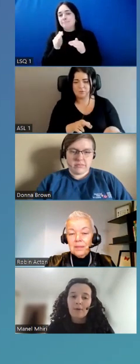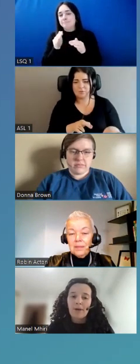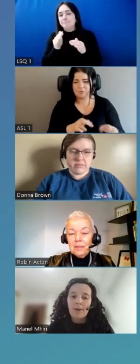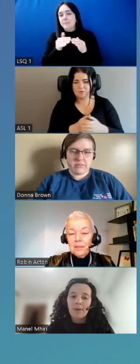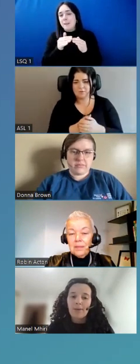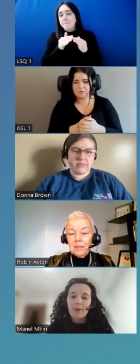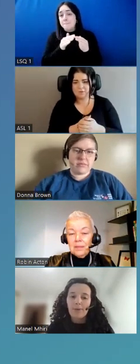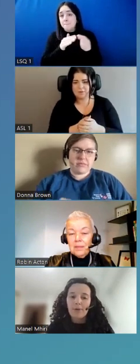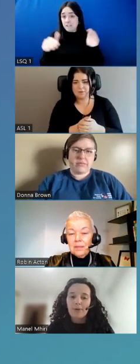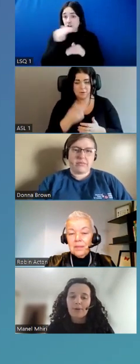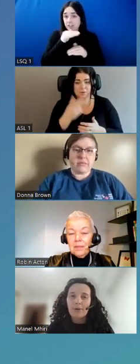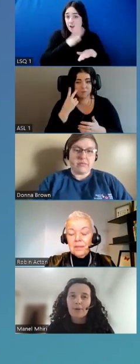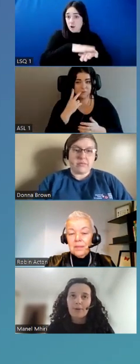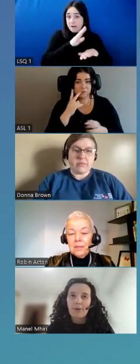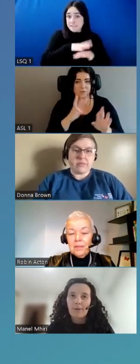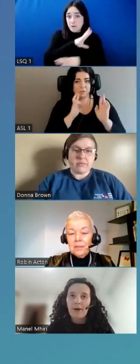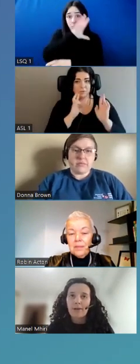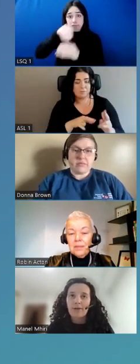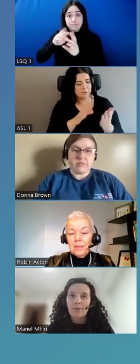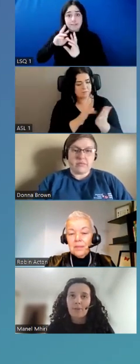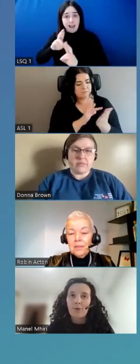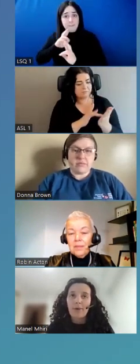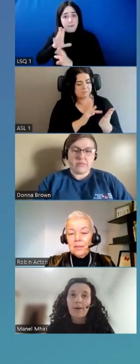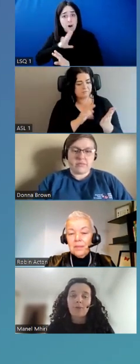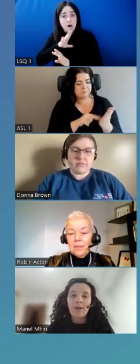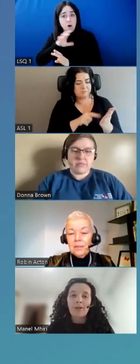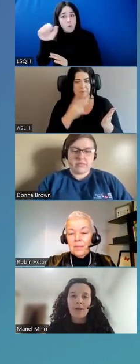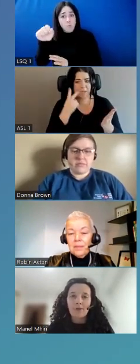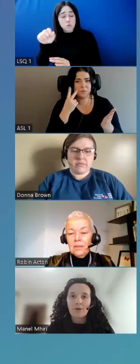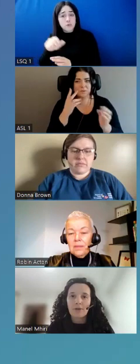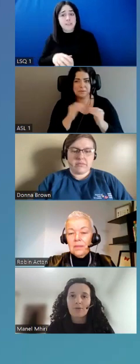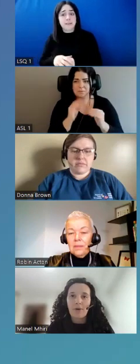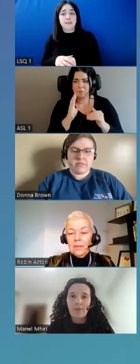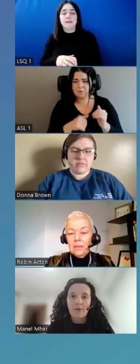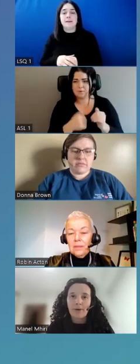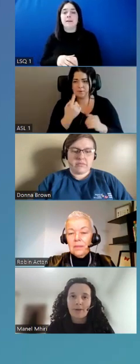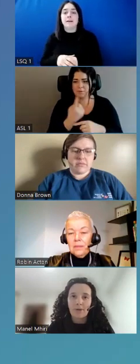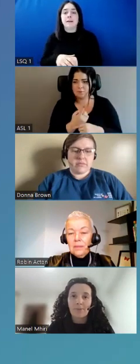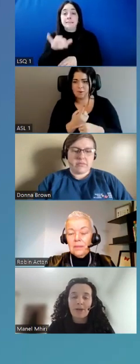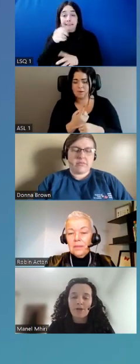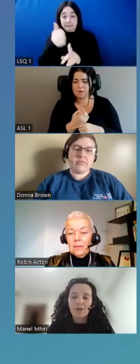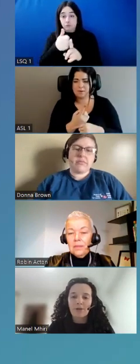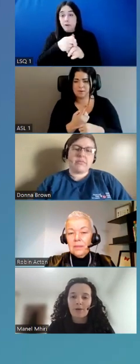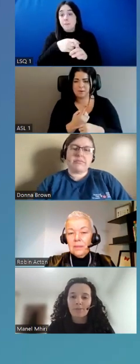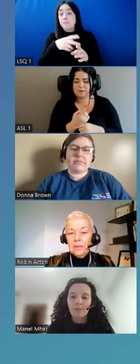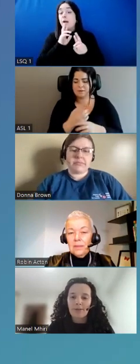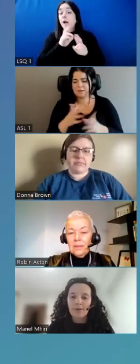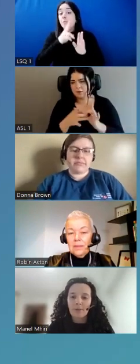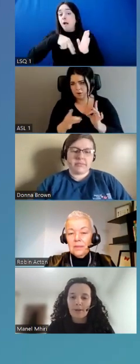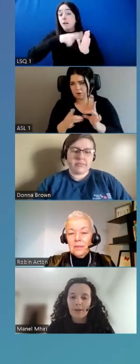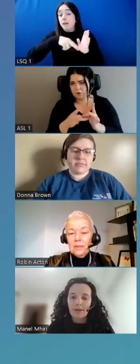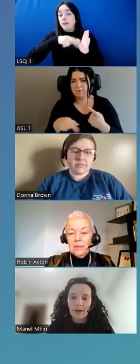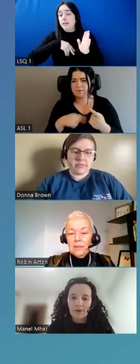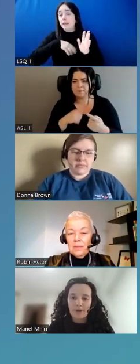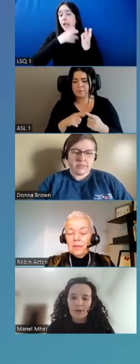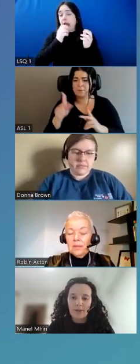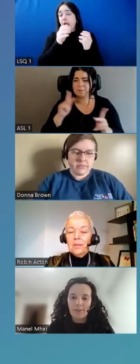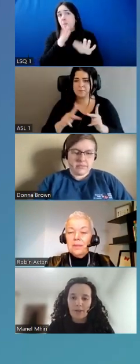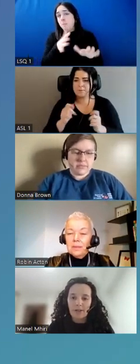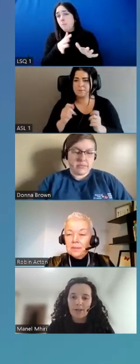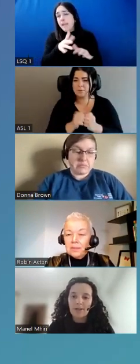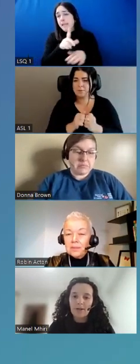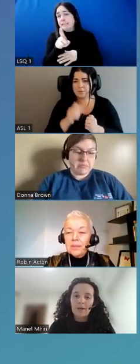If you look at the report, you can find more than 100 reference or mention of persons with